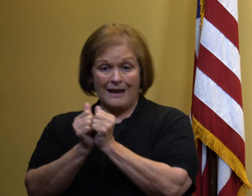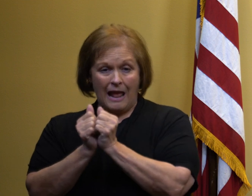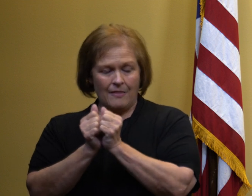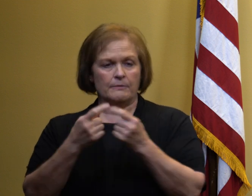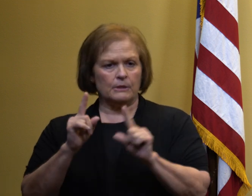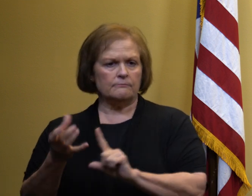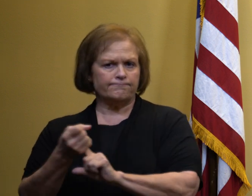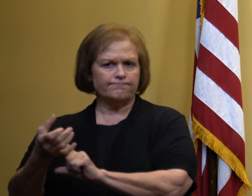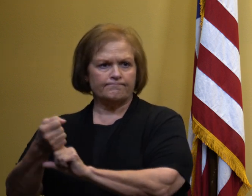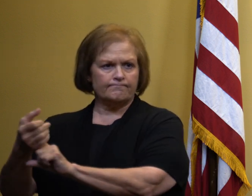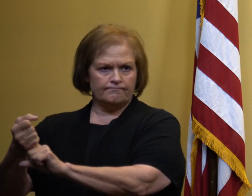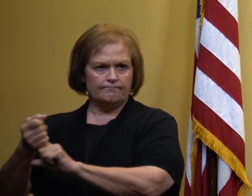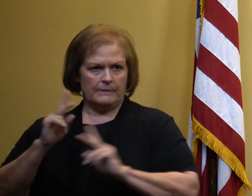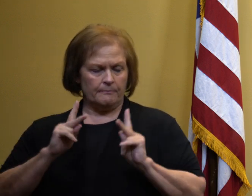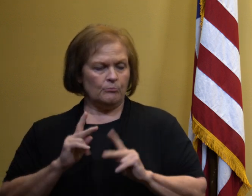arrests.